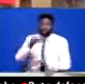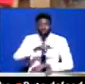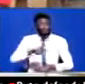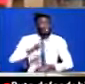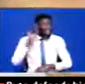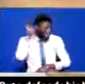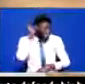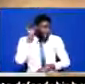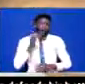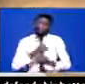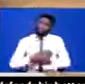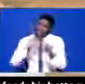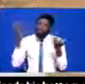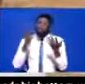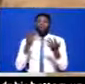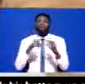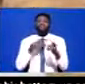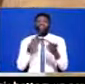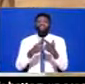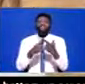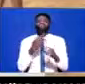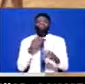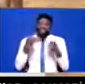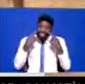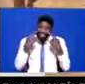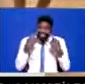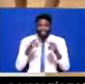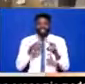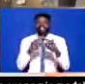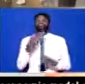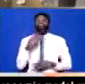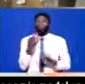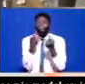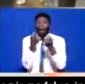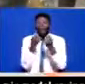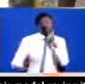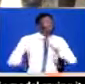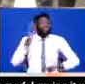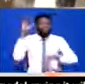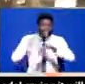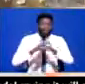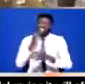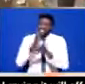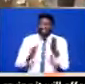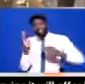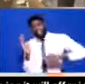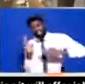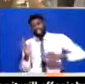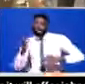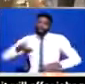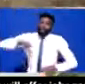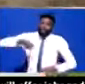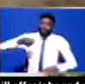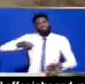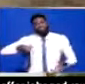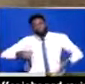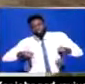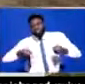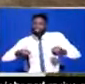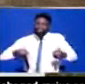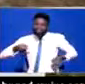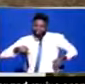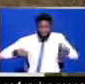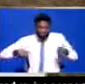see what was happening. Driven by the prospects of making some extra cash, some dashed for containers to siphon fuel gushing from the